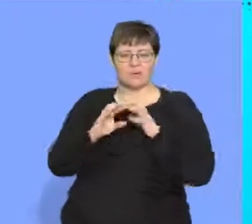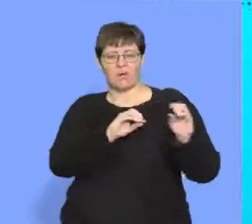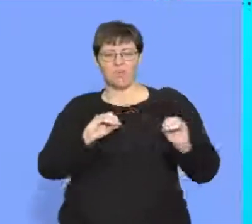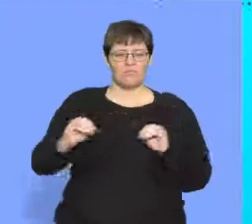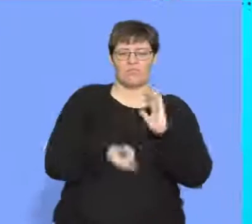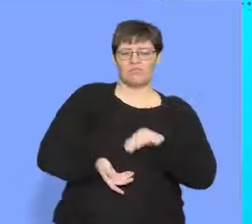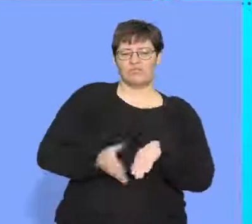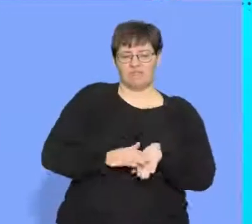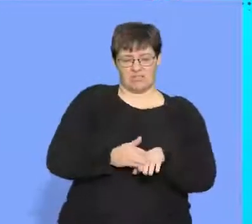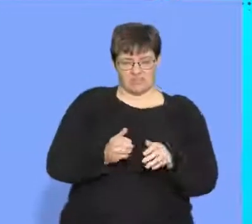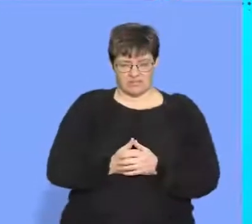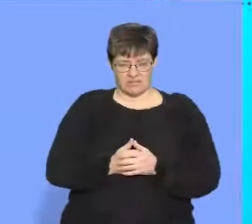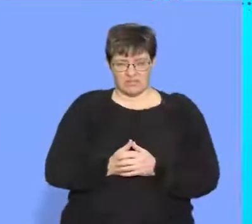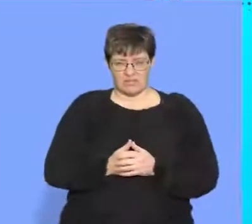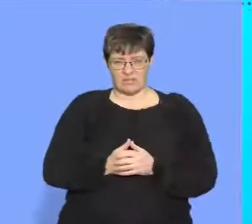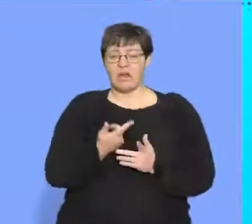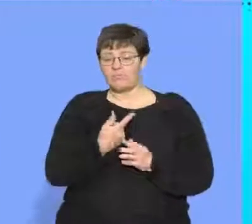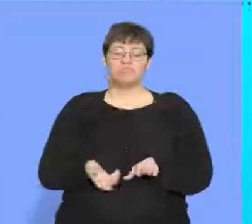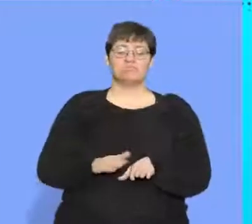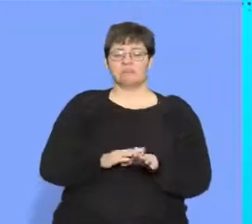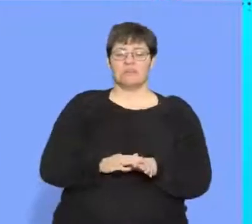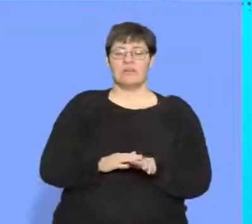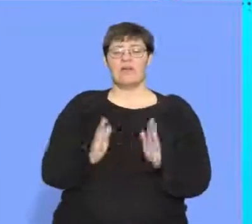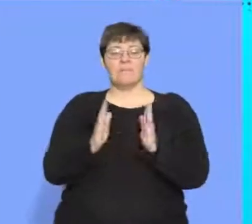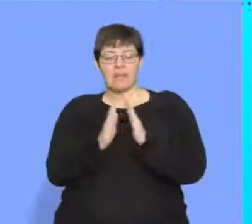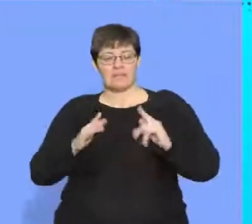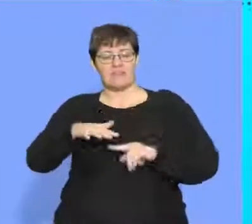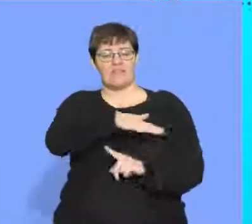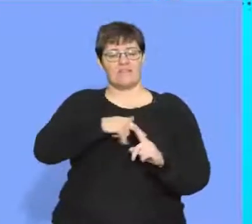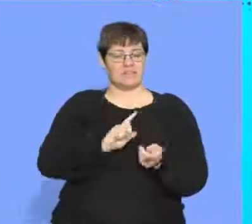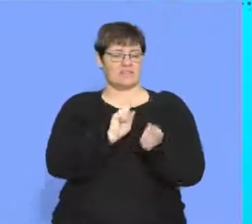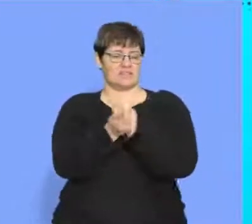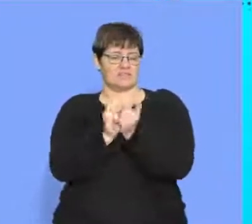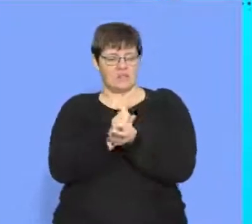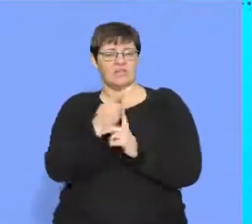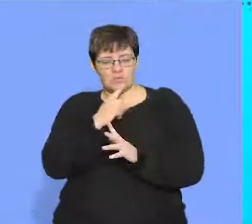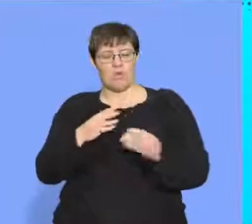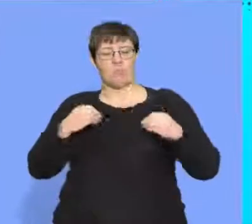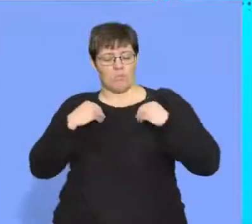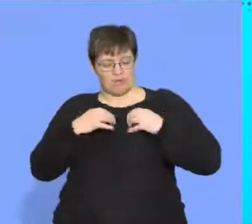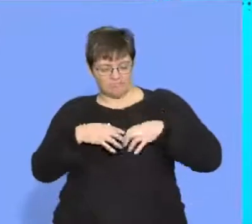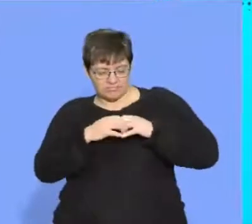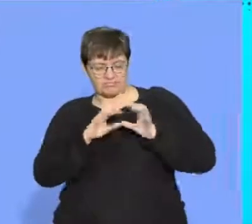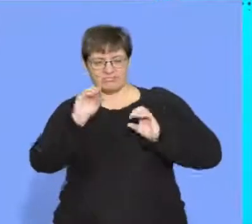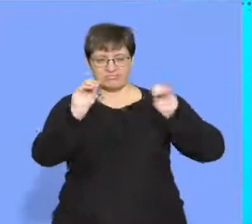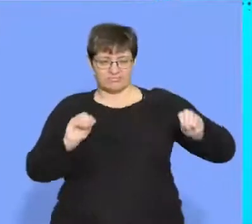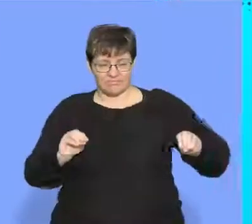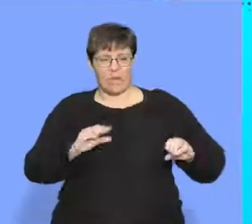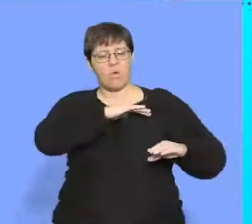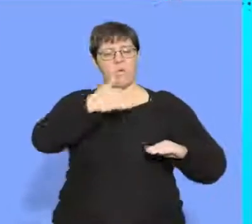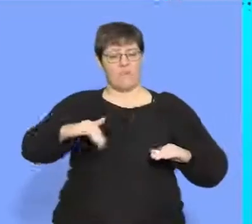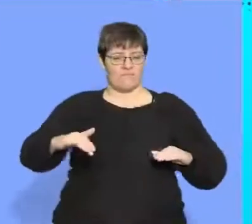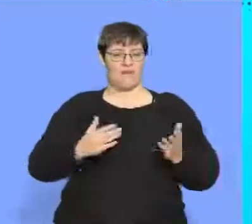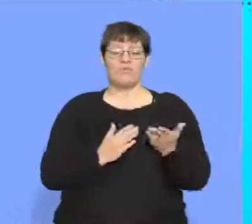moving charges and them generating magnetic fields in turn able to propagate an electromagnetic